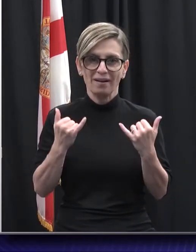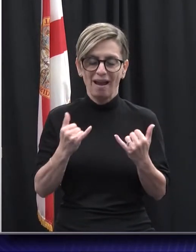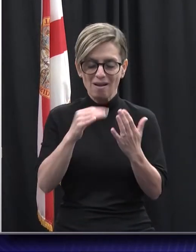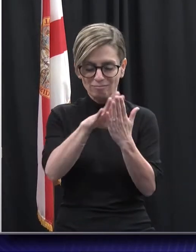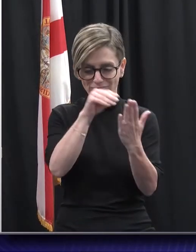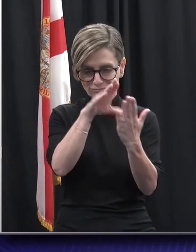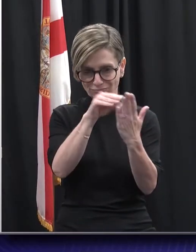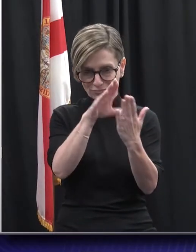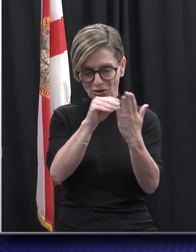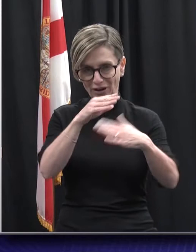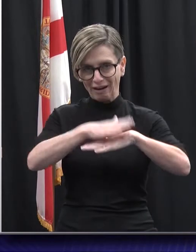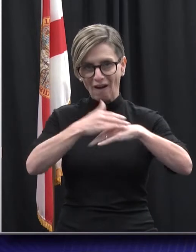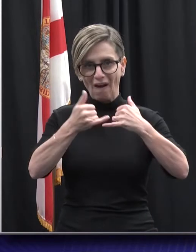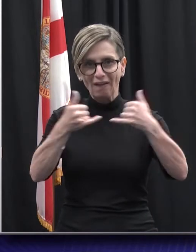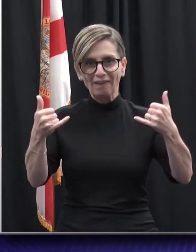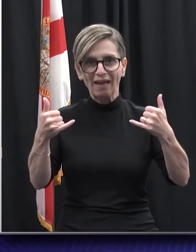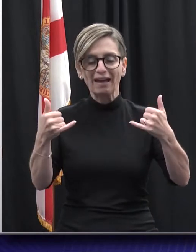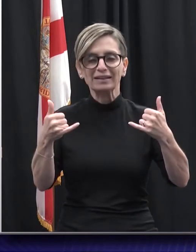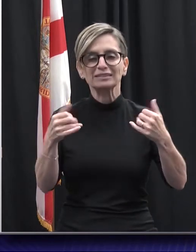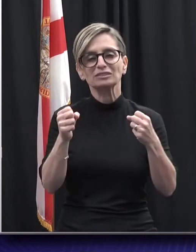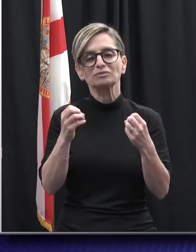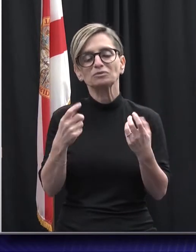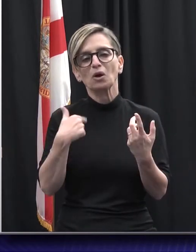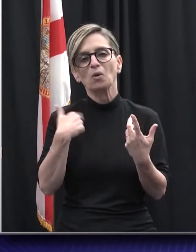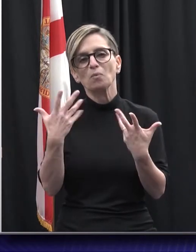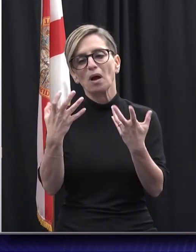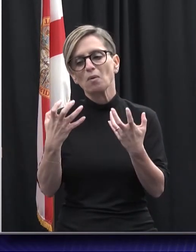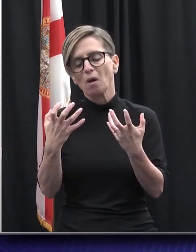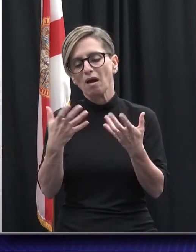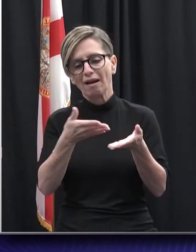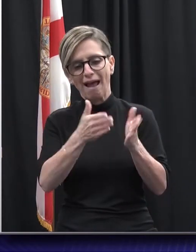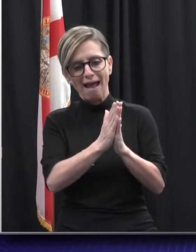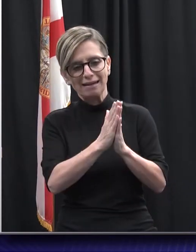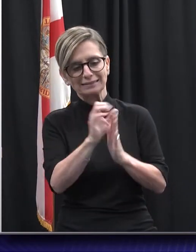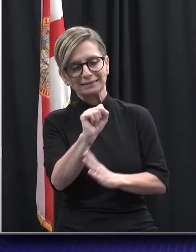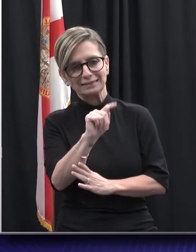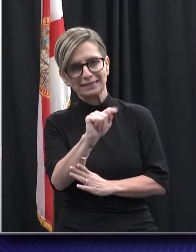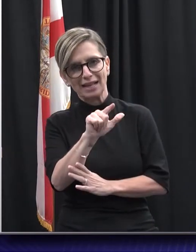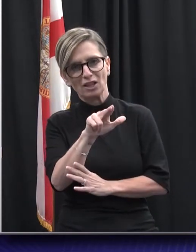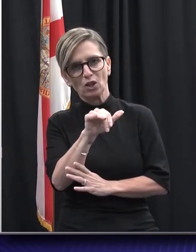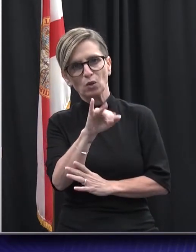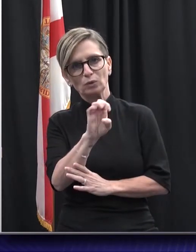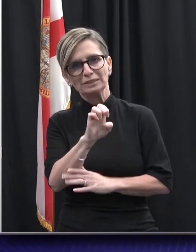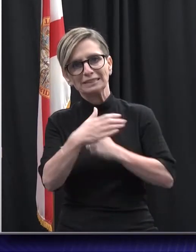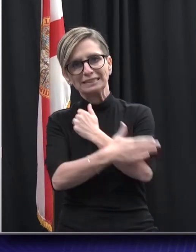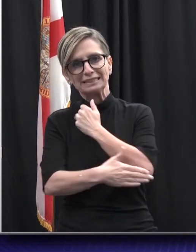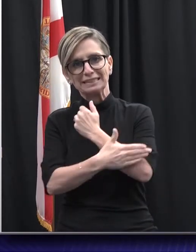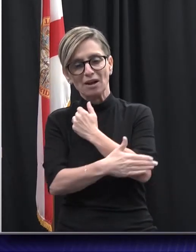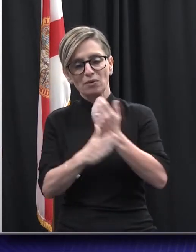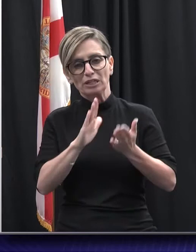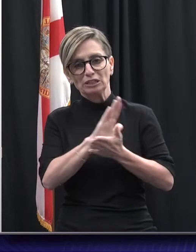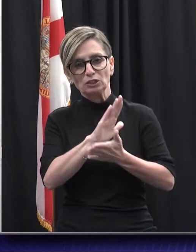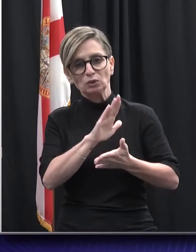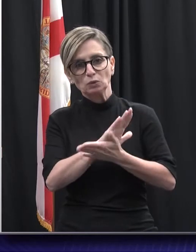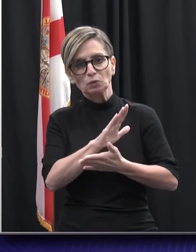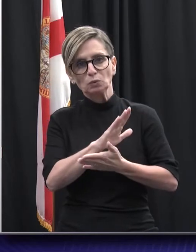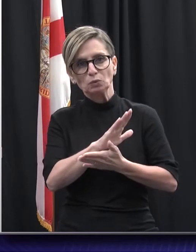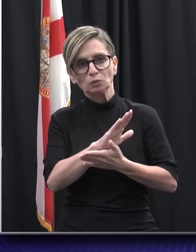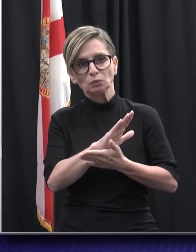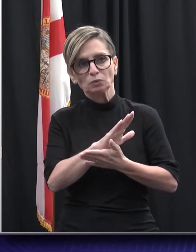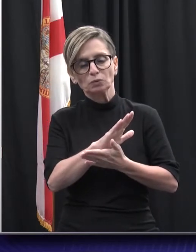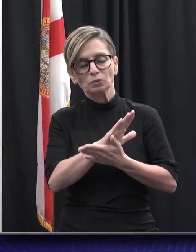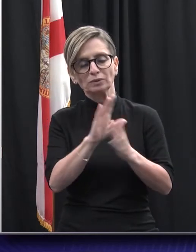learning online, and so I'd like to have an update now from the St. Lucie County School District. This is Lydia Martin. She's